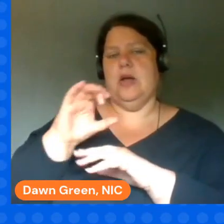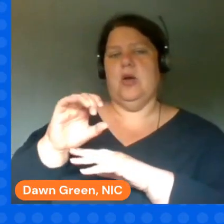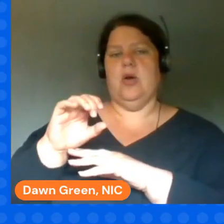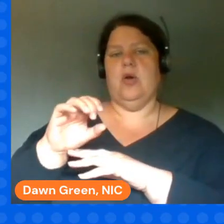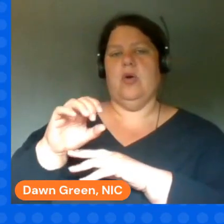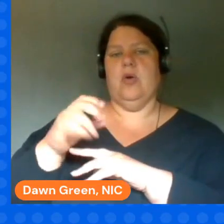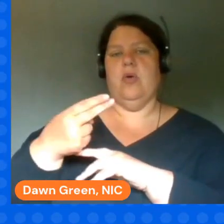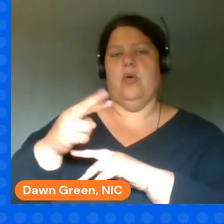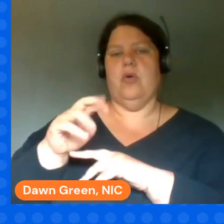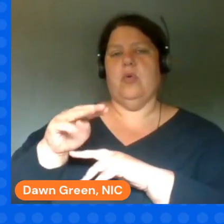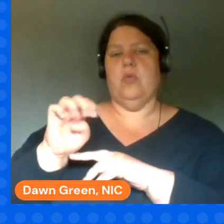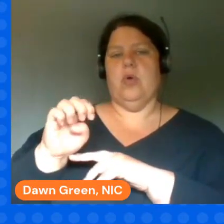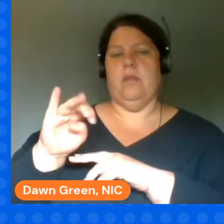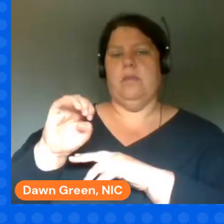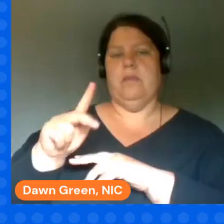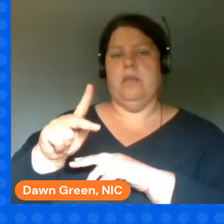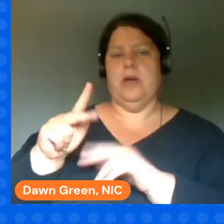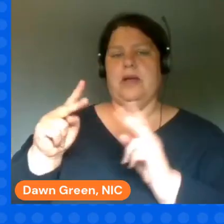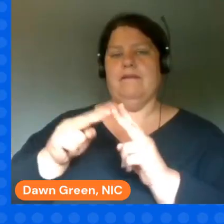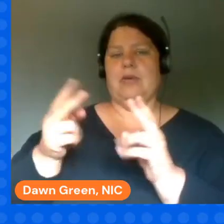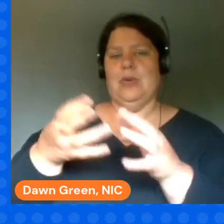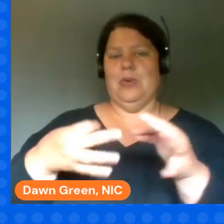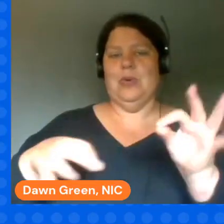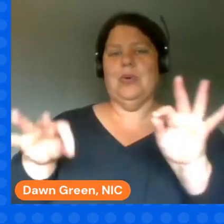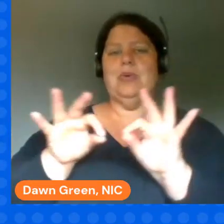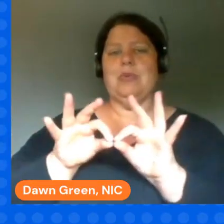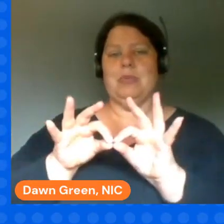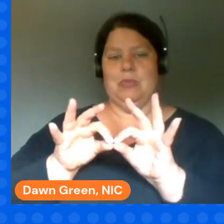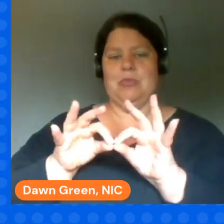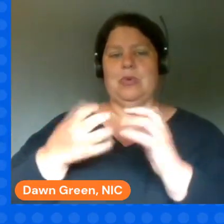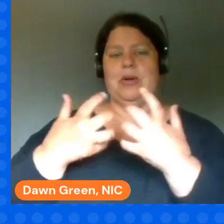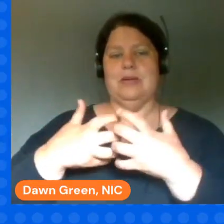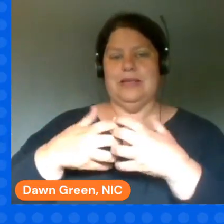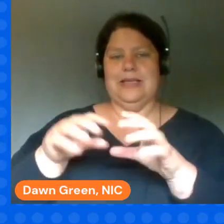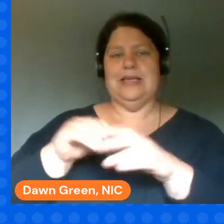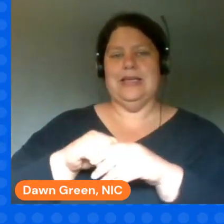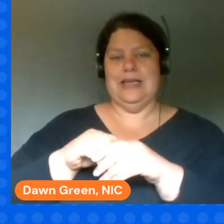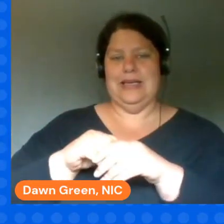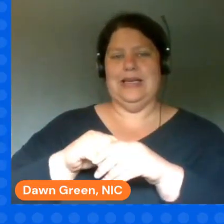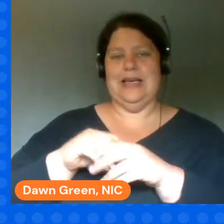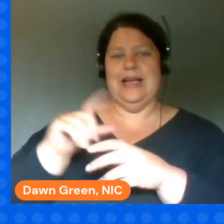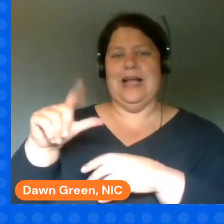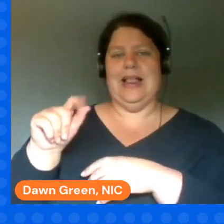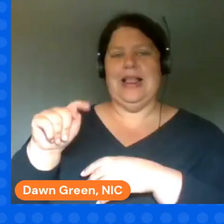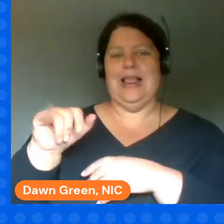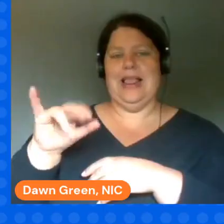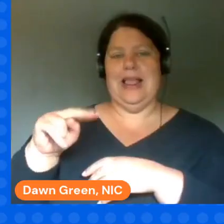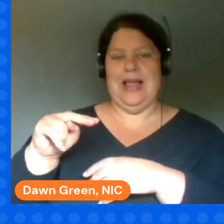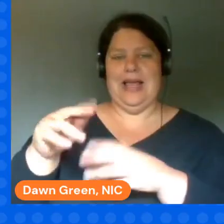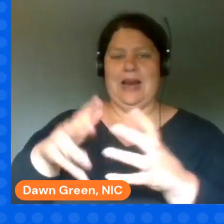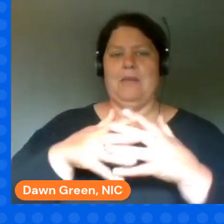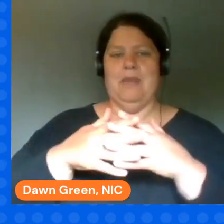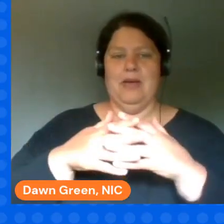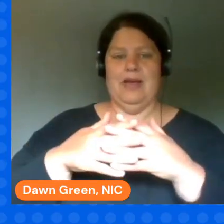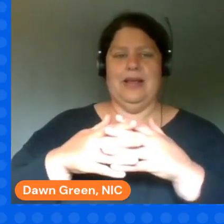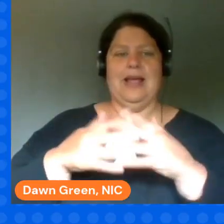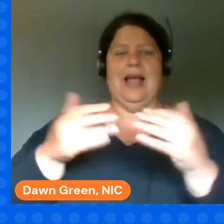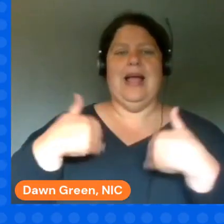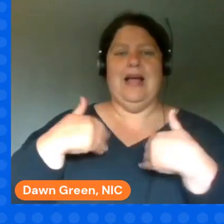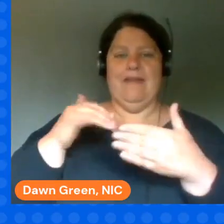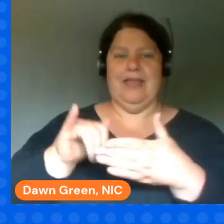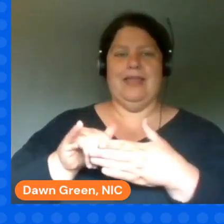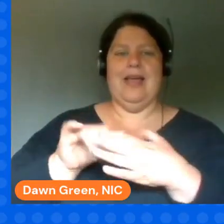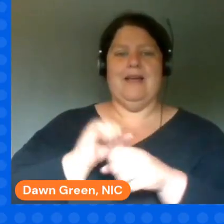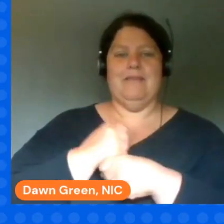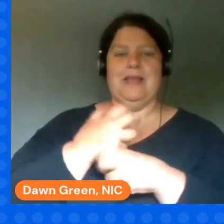an important device in Latin America. So having OctoStudio on Chromebooks makes a lot of sense to the